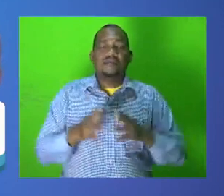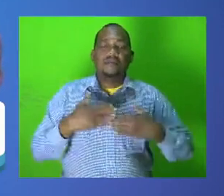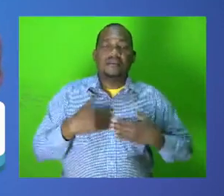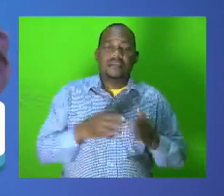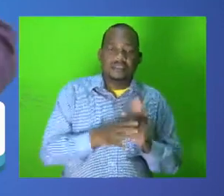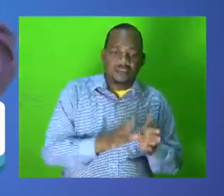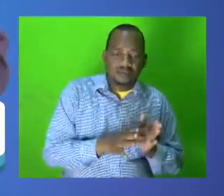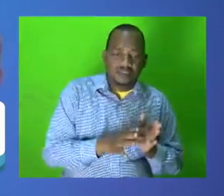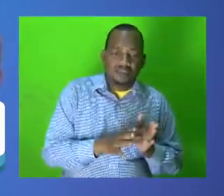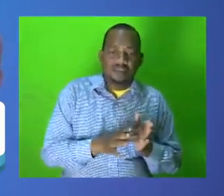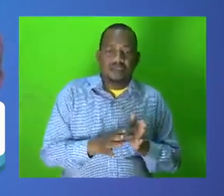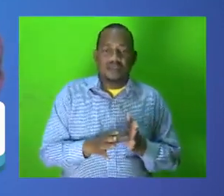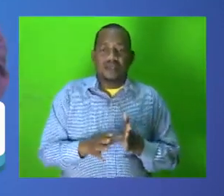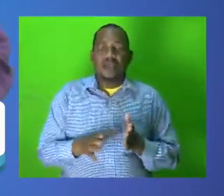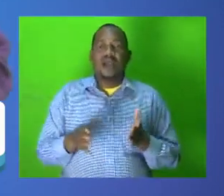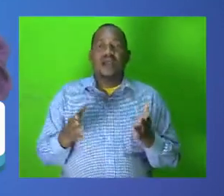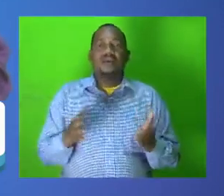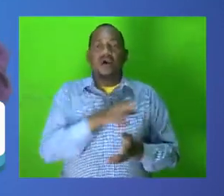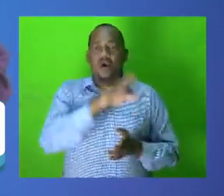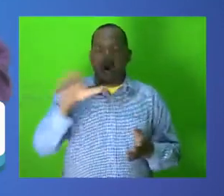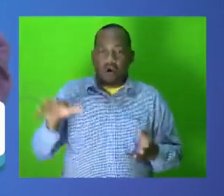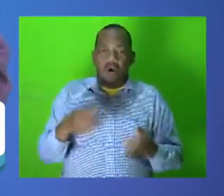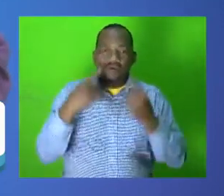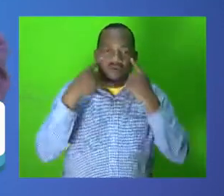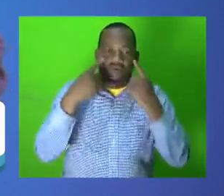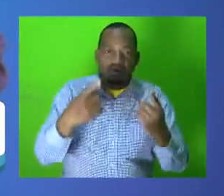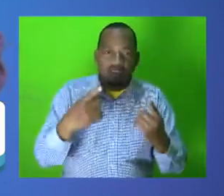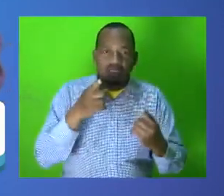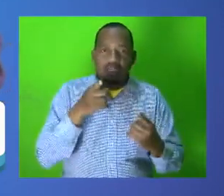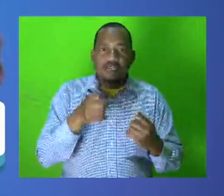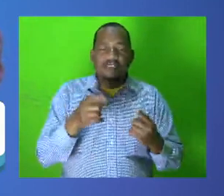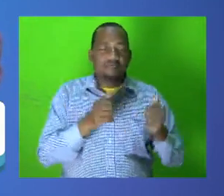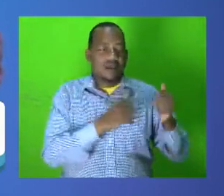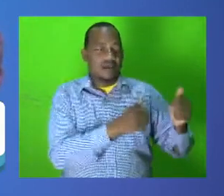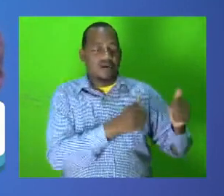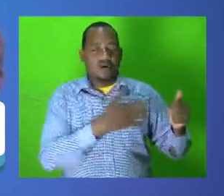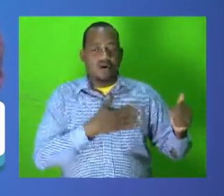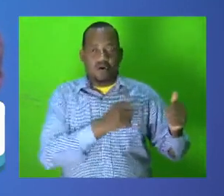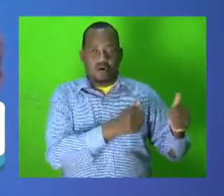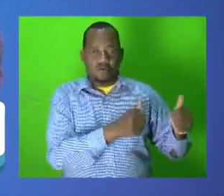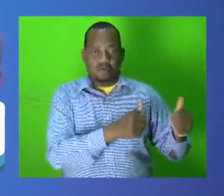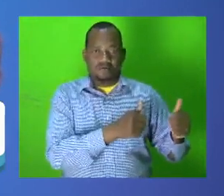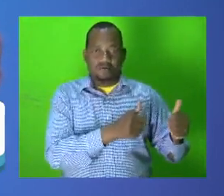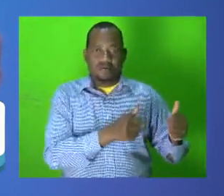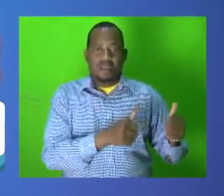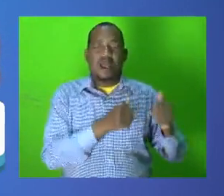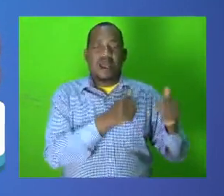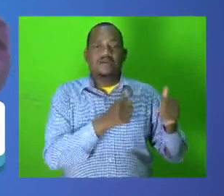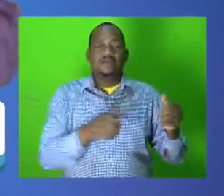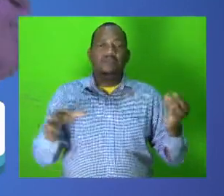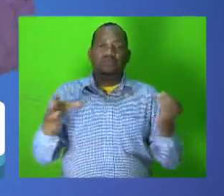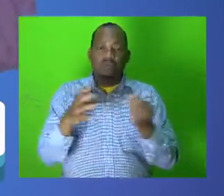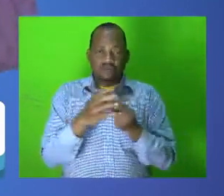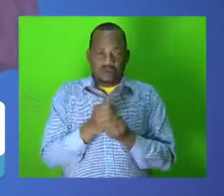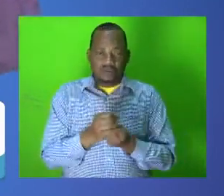understand our lesson, and we shall be together in the next lesson. My dear students,